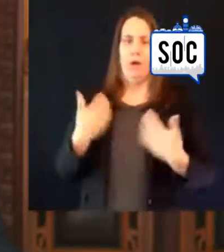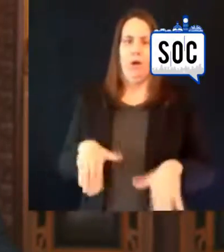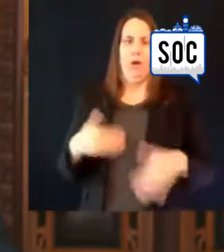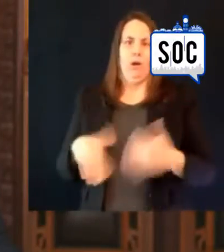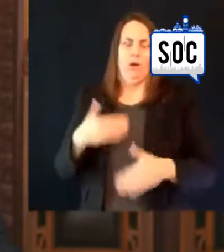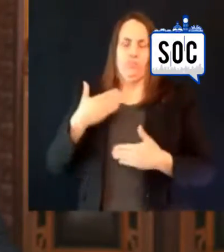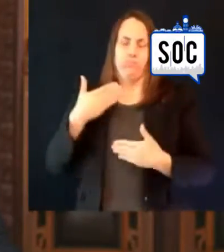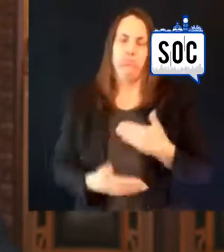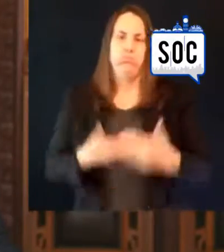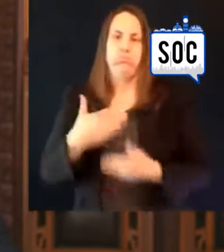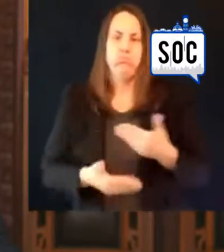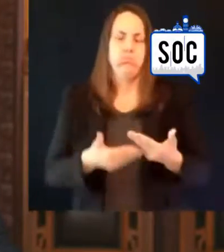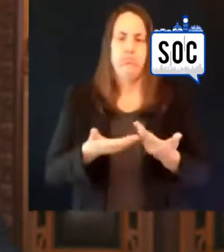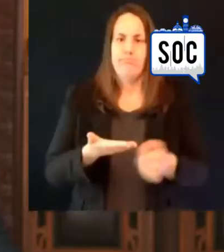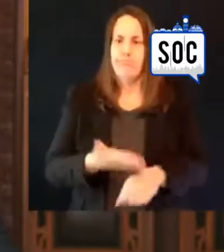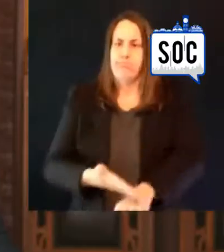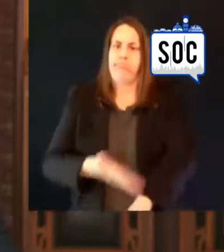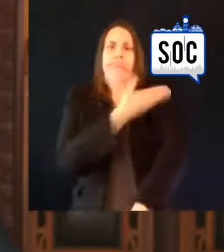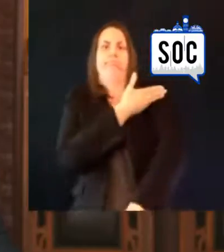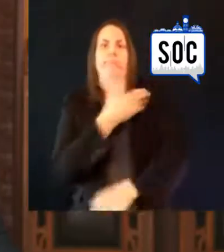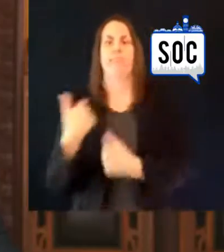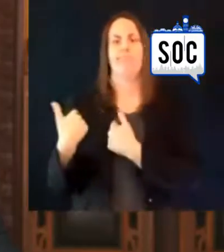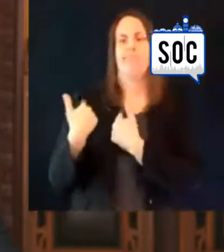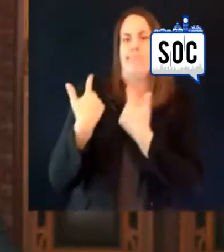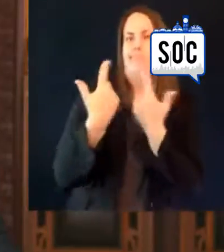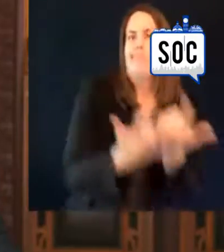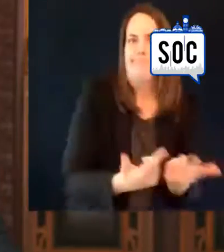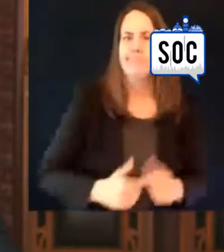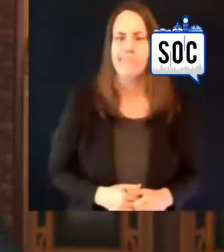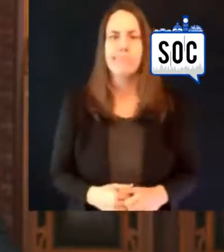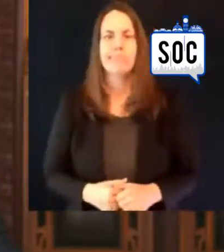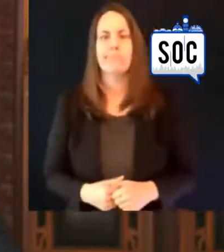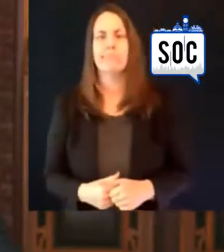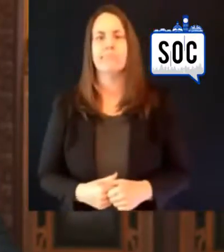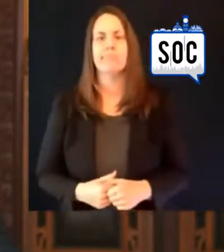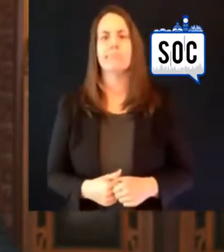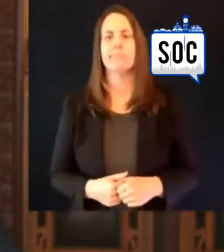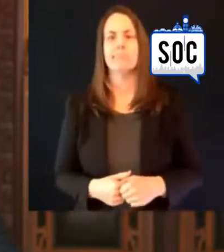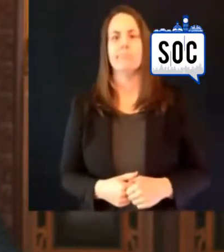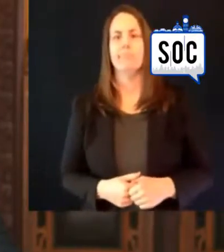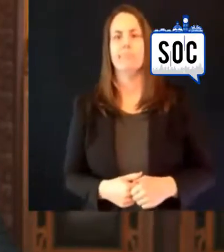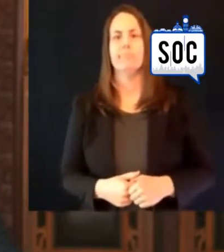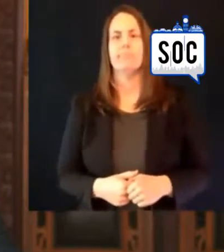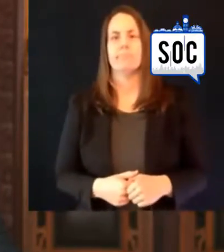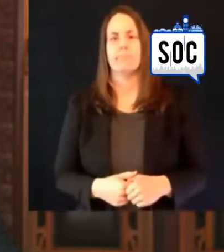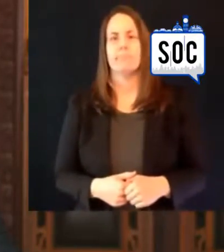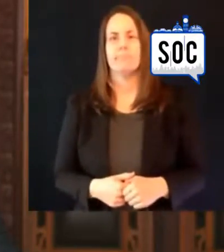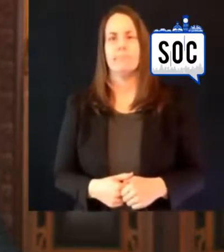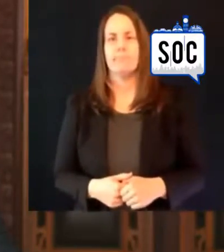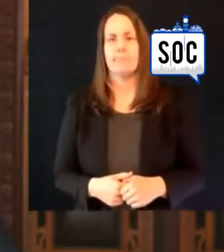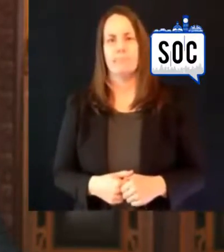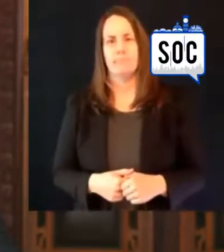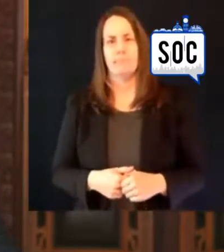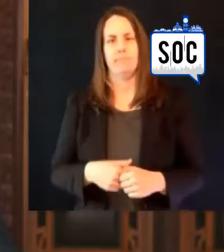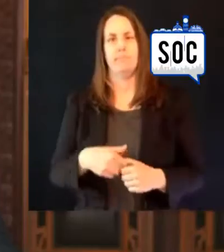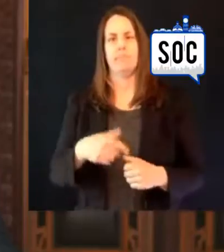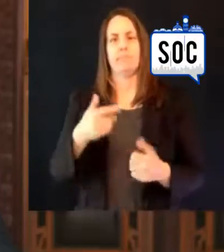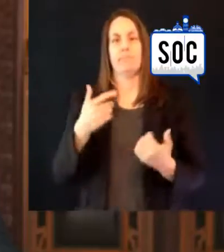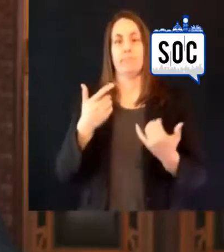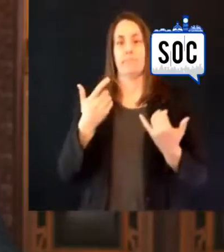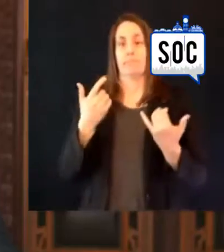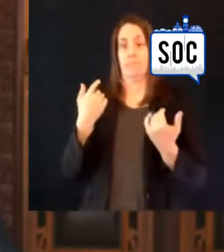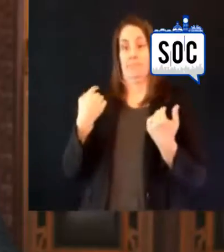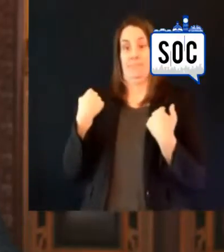truth. So far, we have had record days in distribution, including our single day record